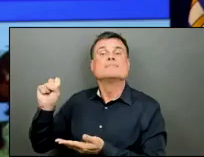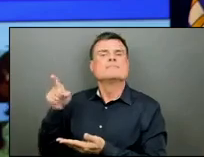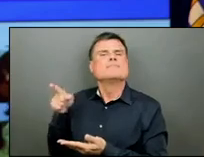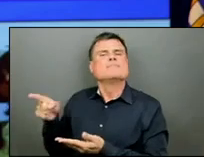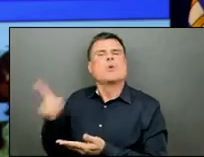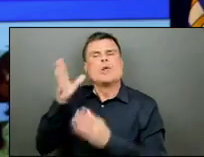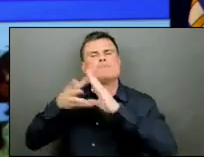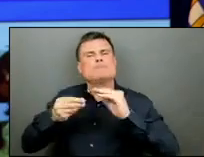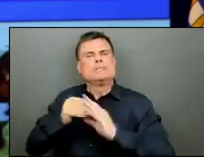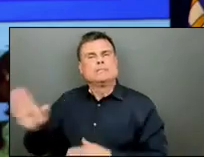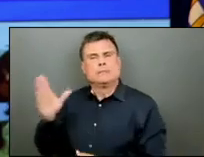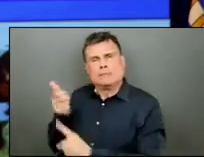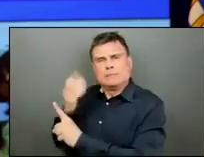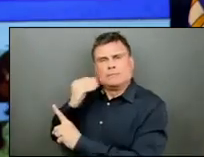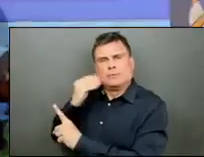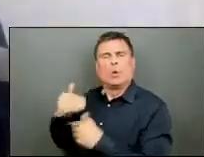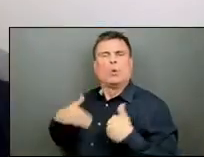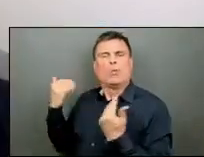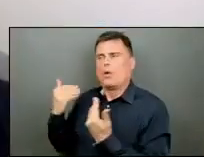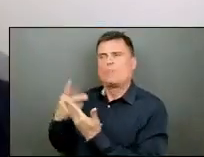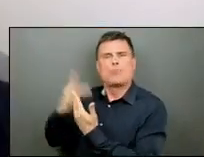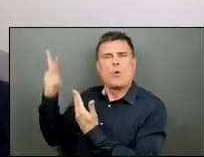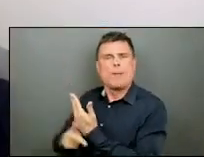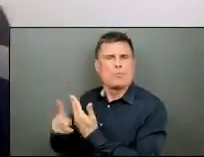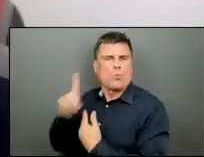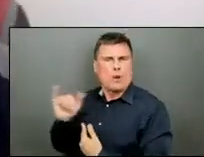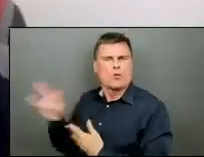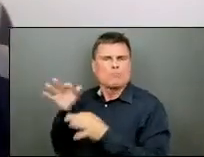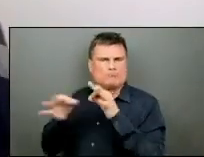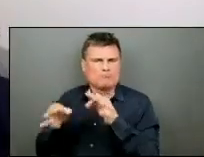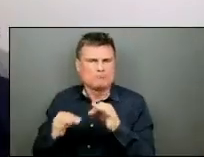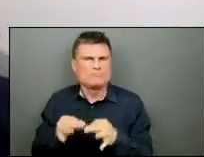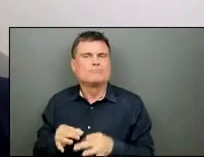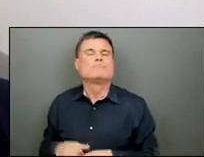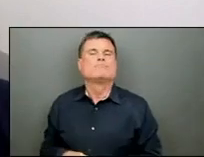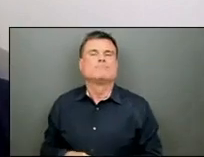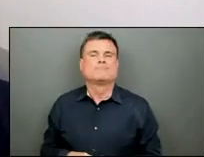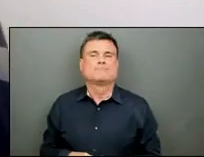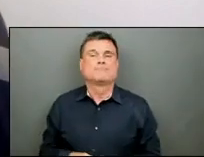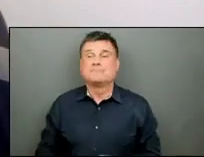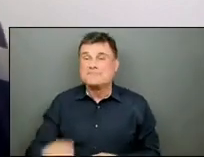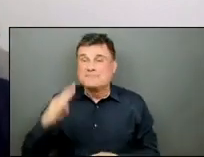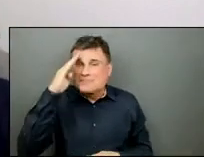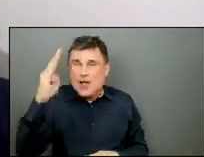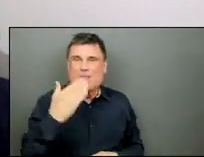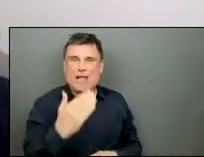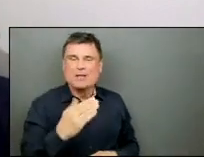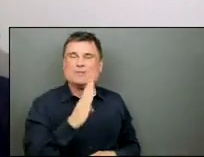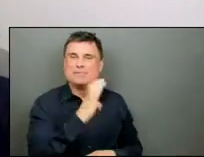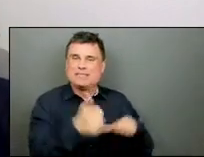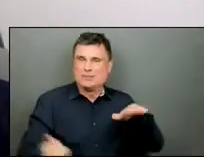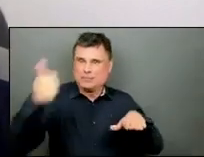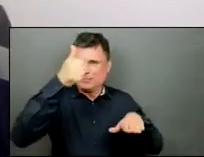virtually. So Jared, over to you. Thank you, Minister KAHLON. So I'd just like to share my personal story.